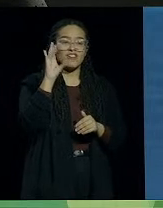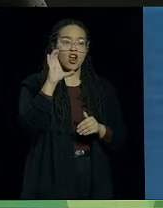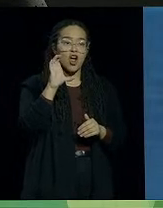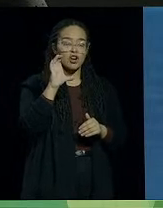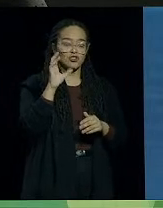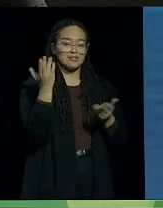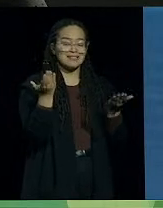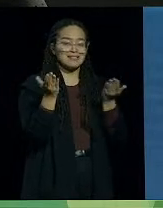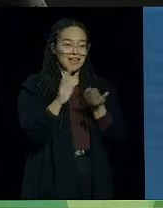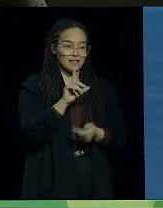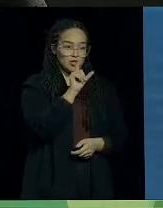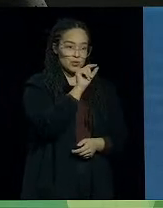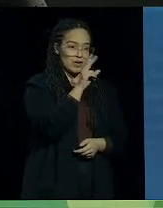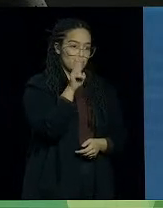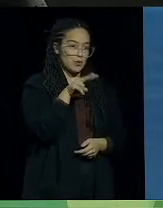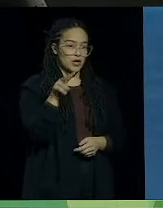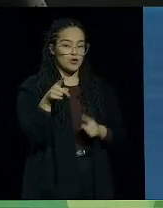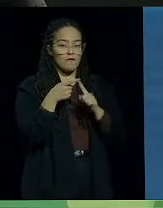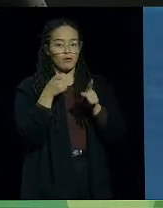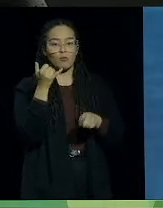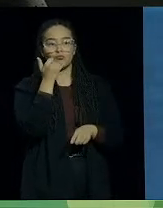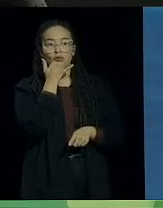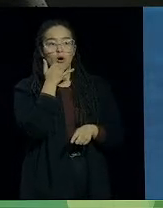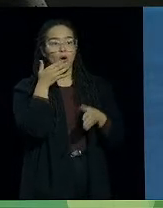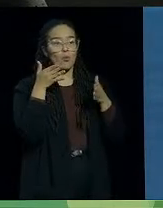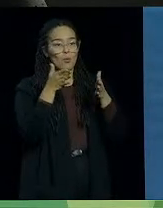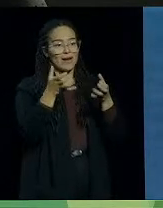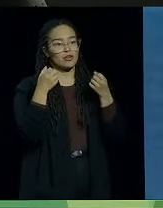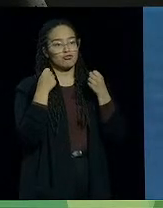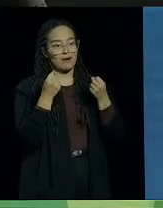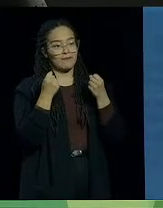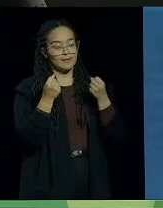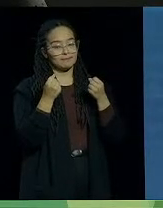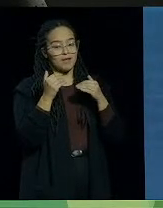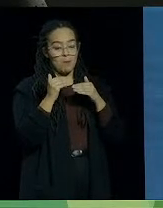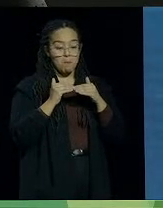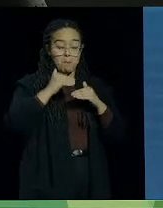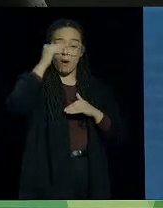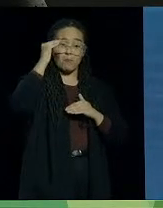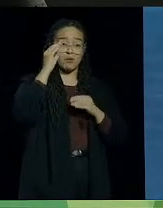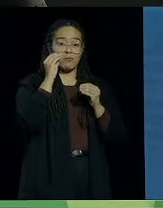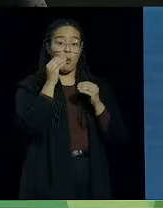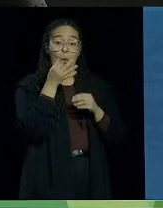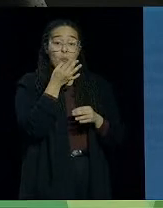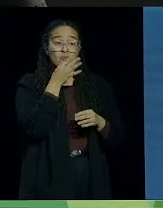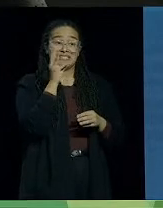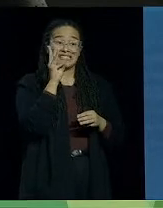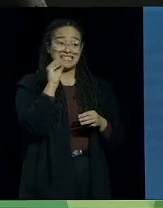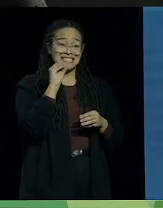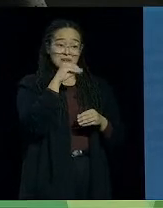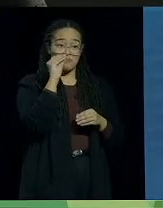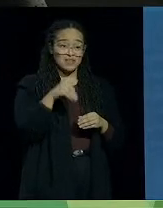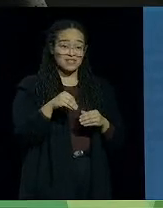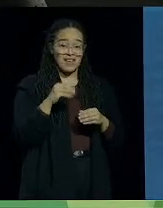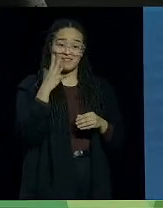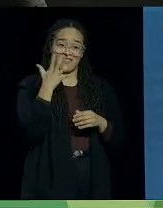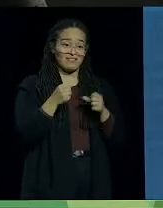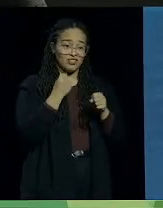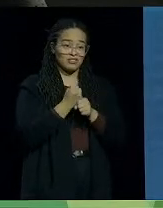in 2022 from wrong way driving. This was up almost 60% over a 5-year